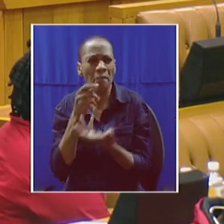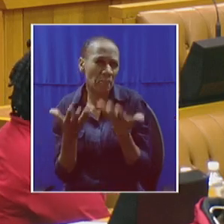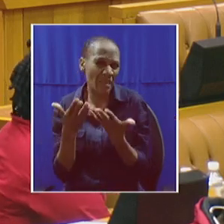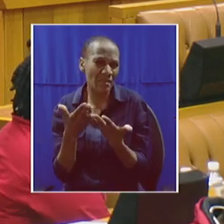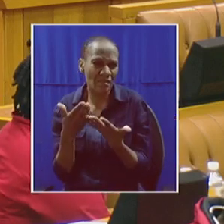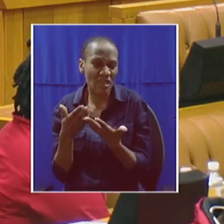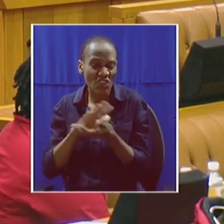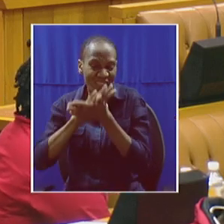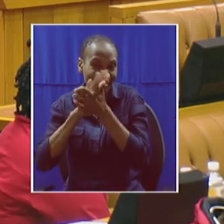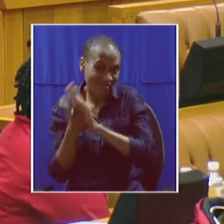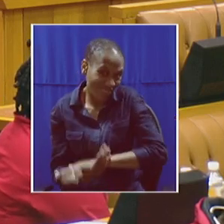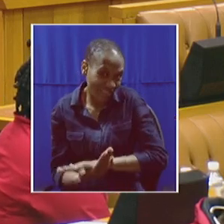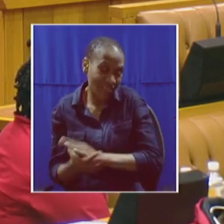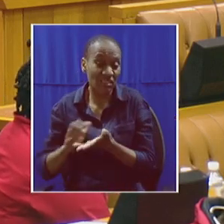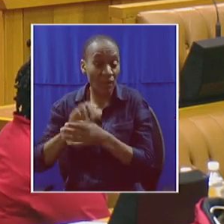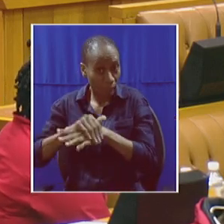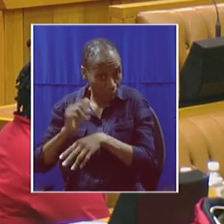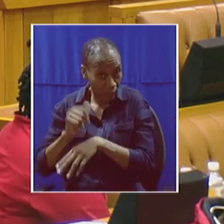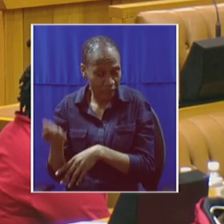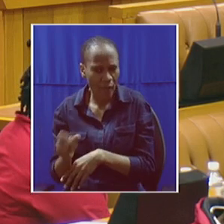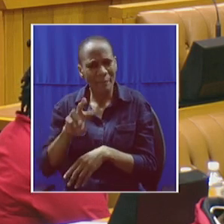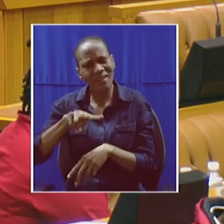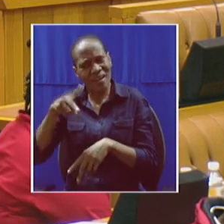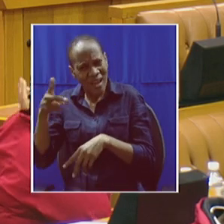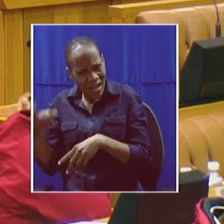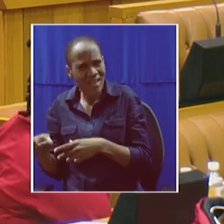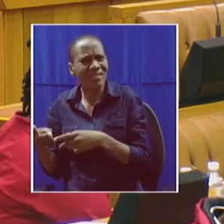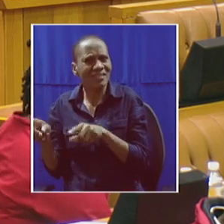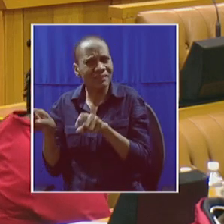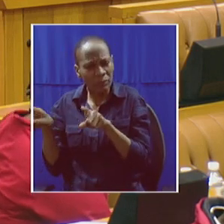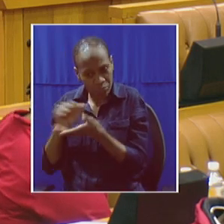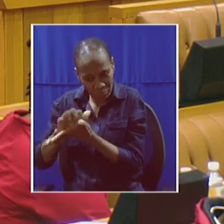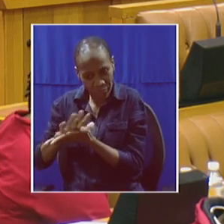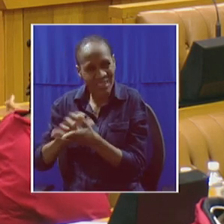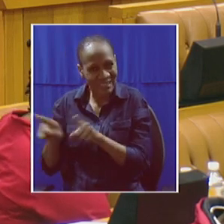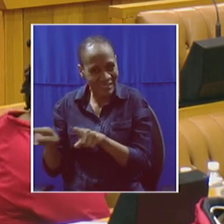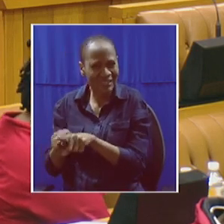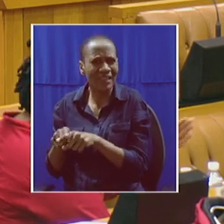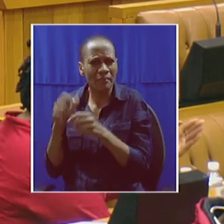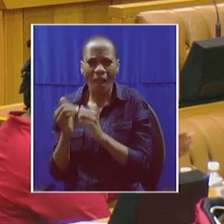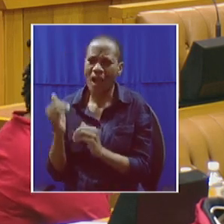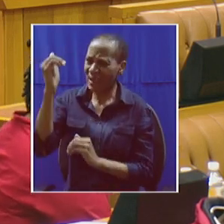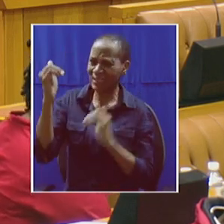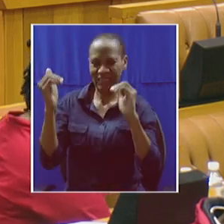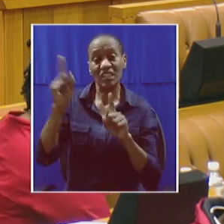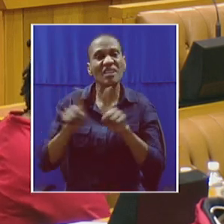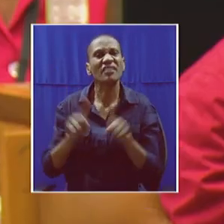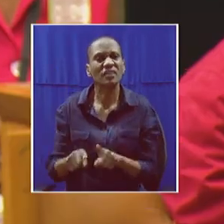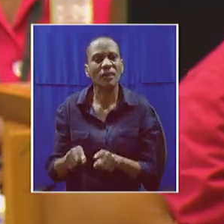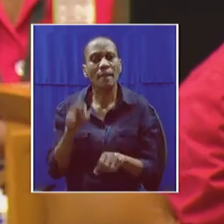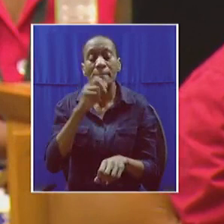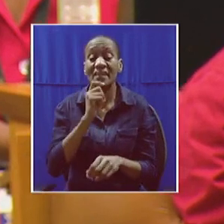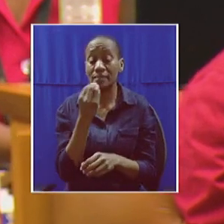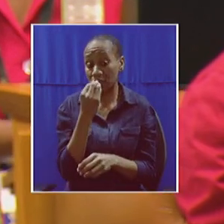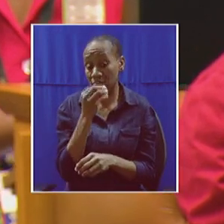usually the other chemicals used with glyphosate has higher toxicity and can be harmful to animals